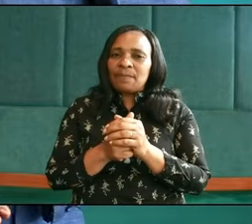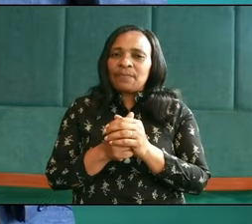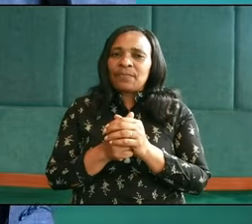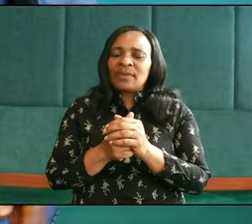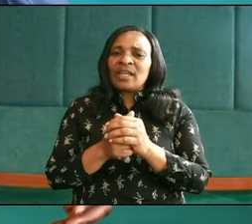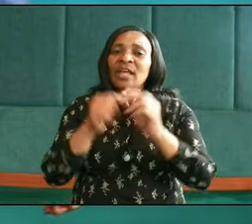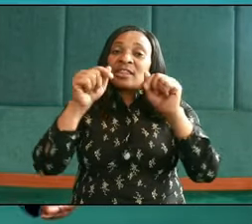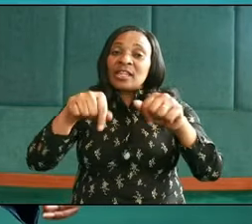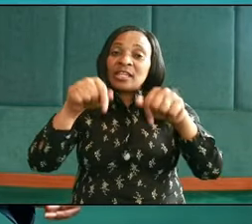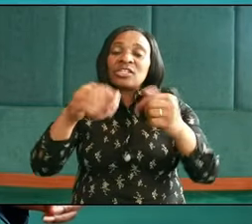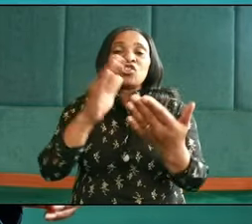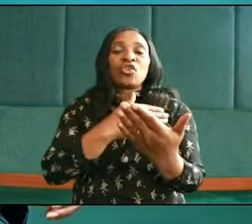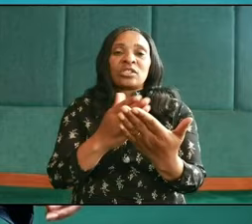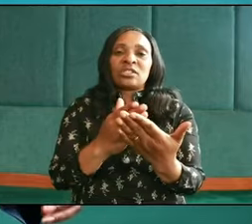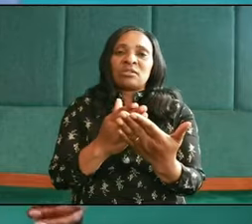15 songs,